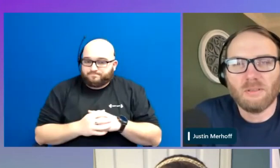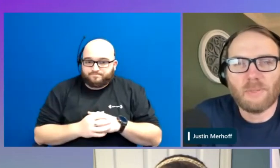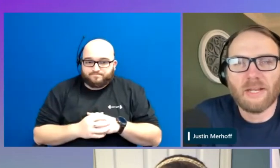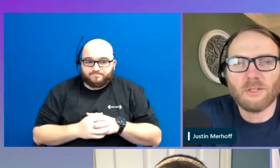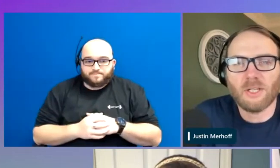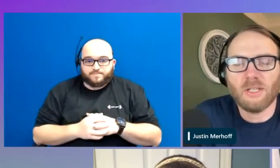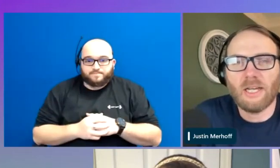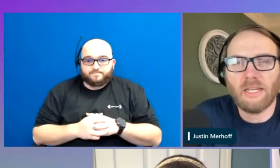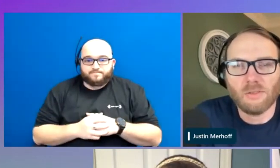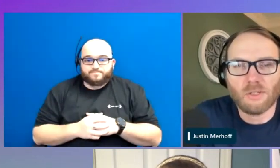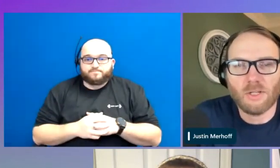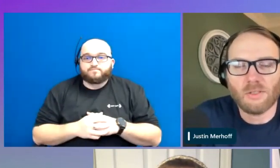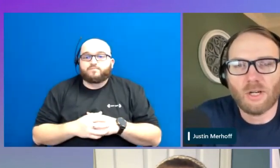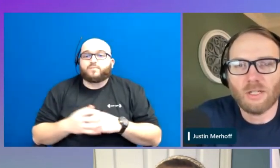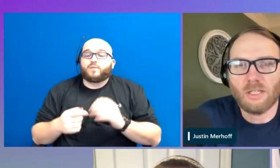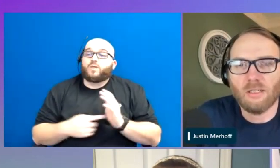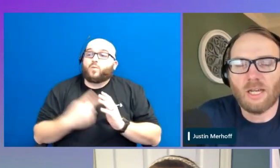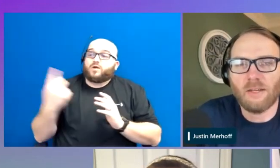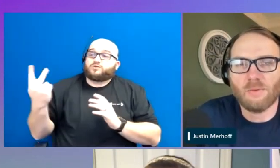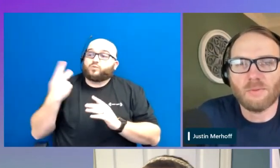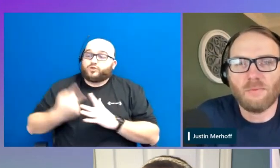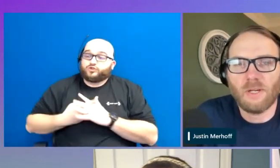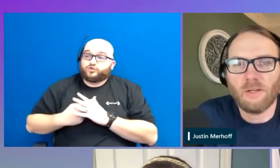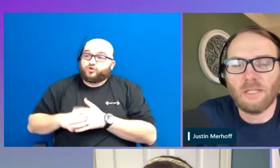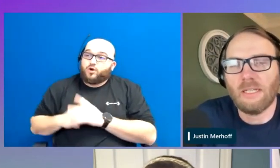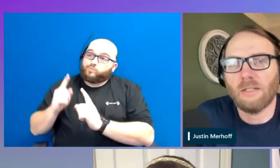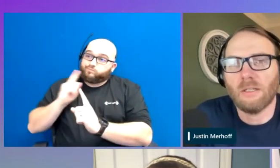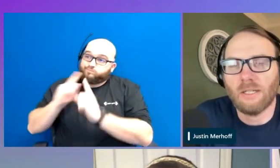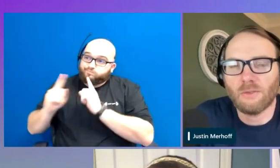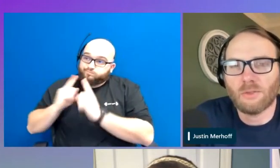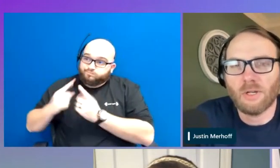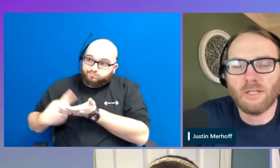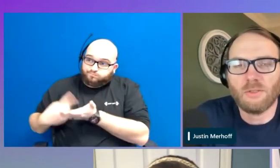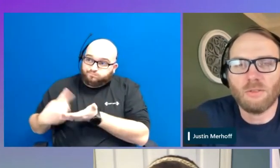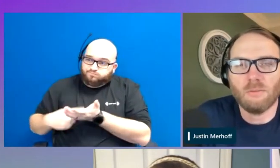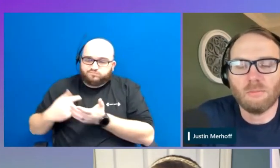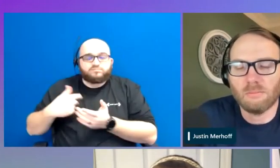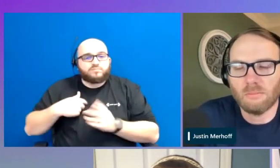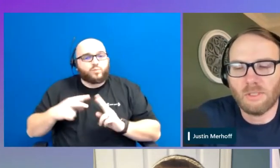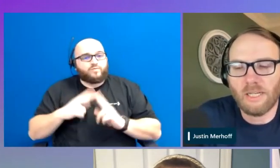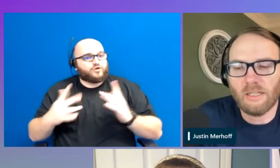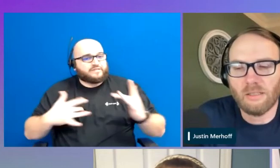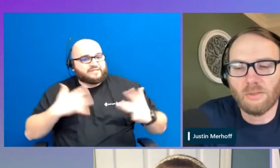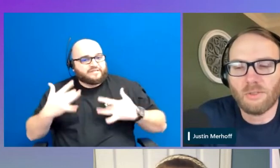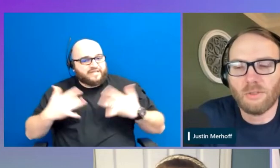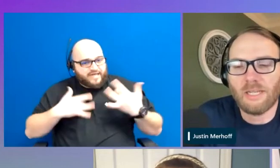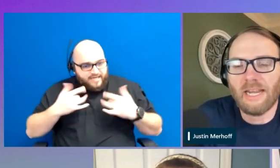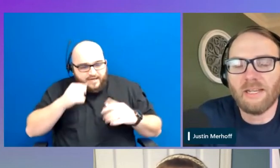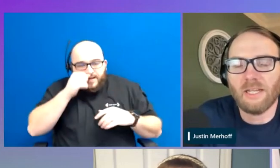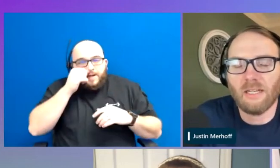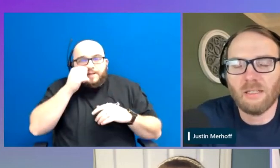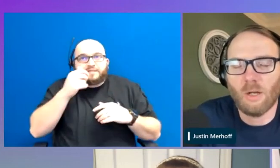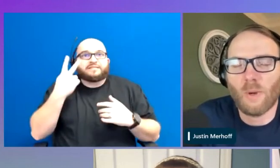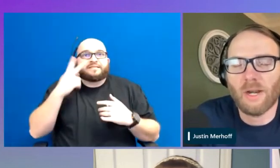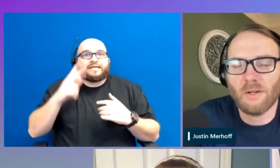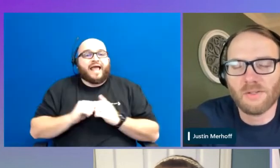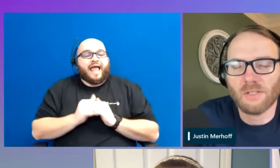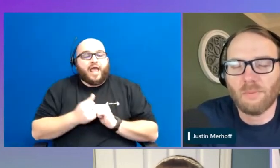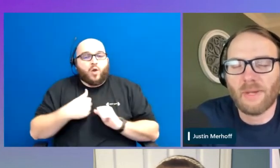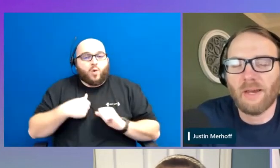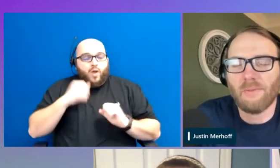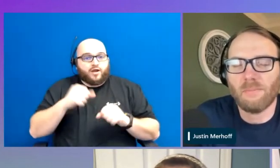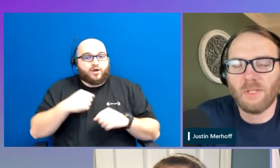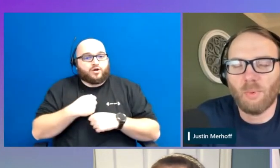once Patrick and I started talking, I was very eager in trying to gain